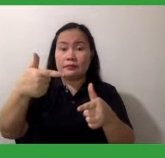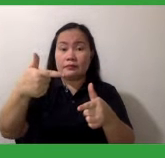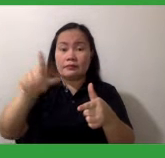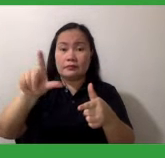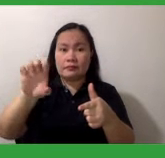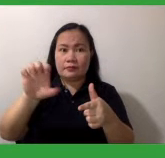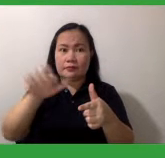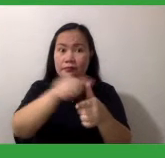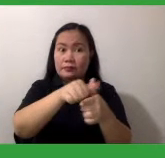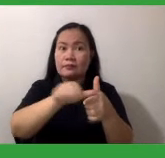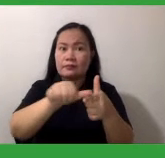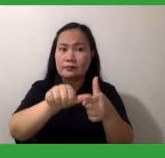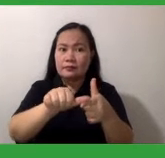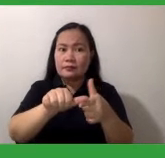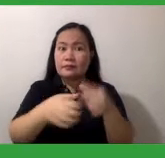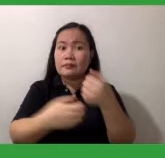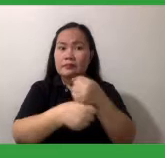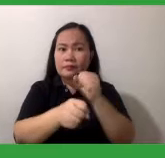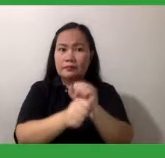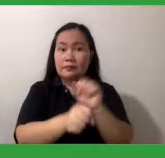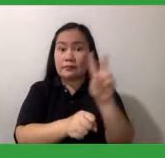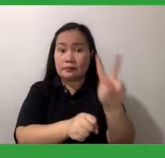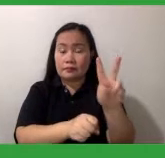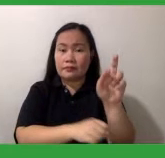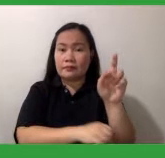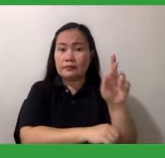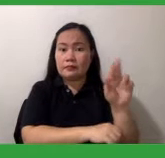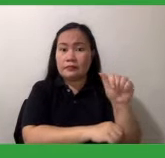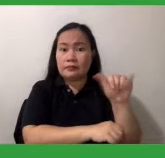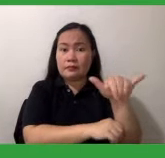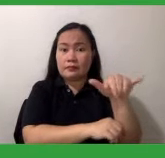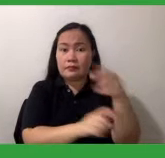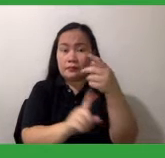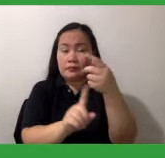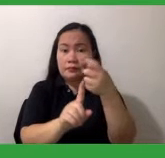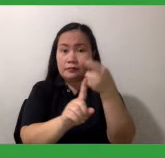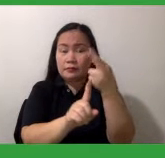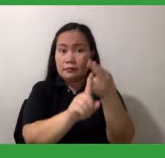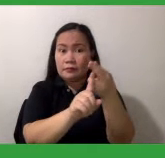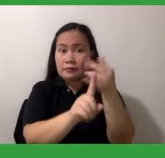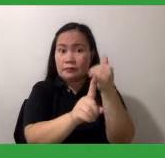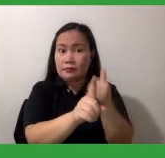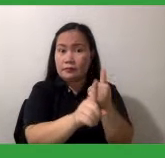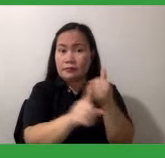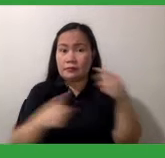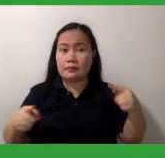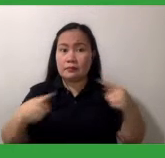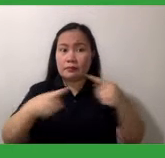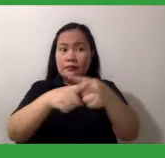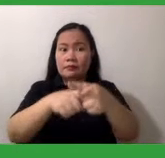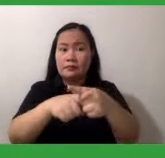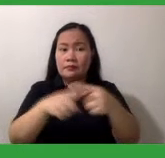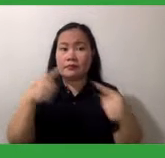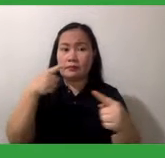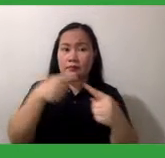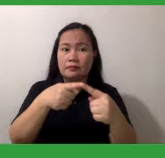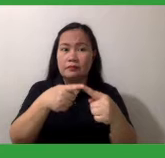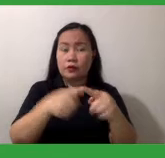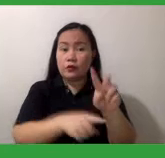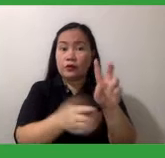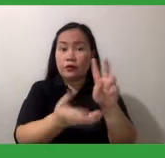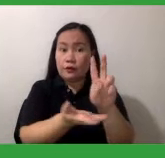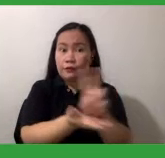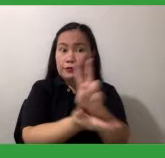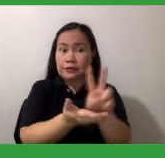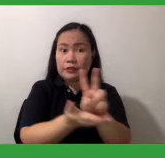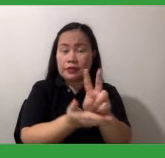So what is angle? Angle is formed by two rays intersecting at a point called the vertex of the angle. The two rays are